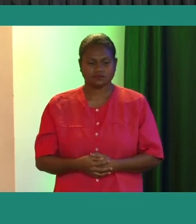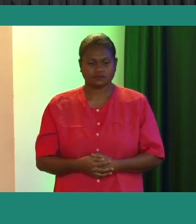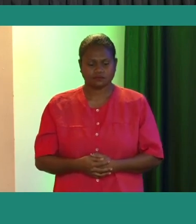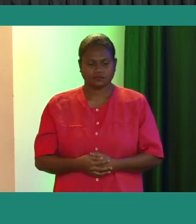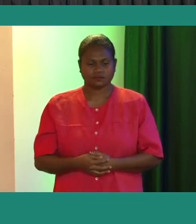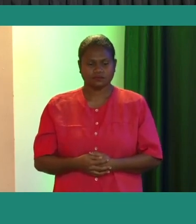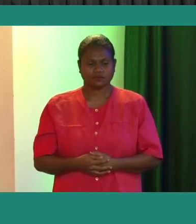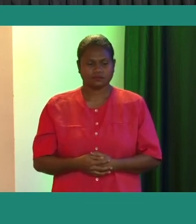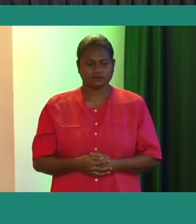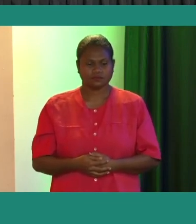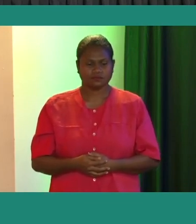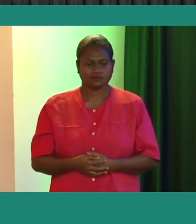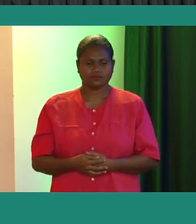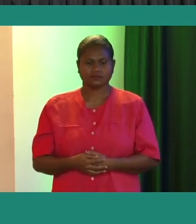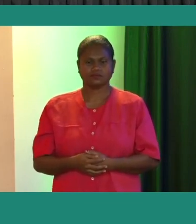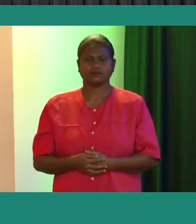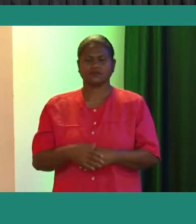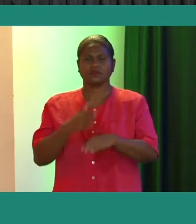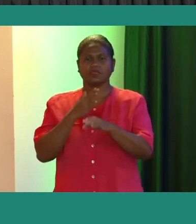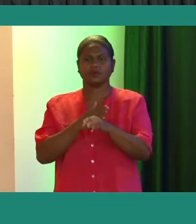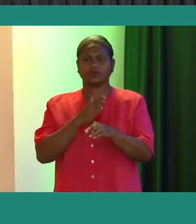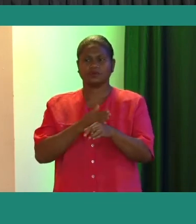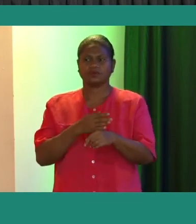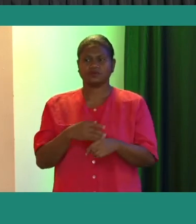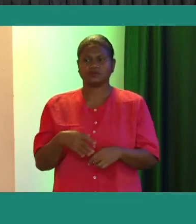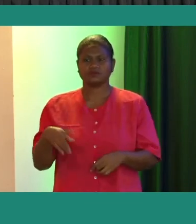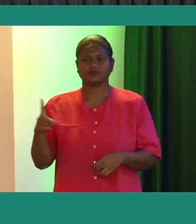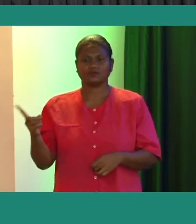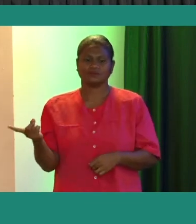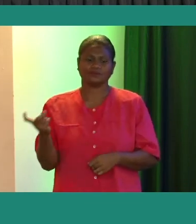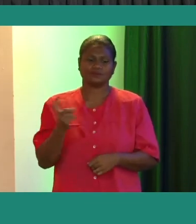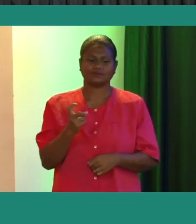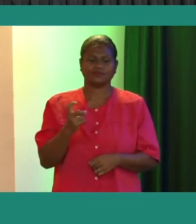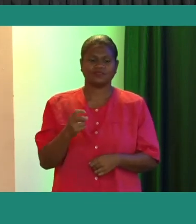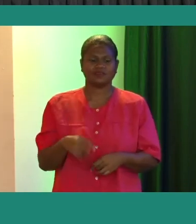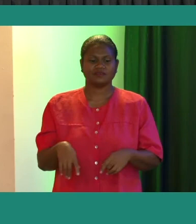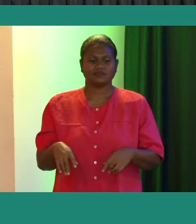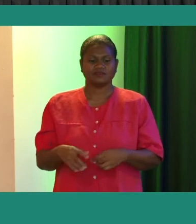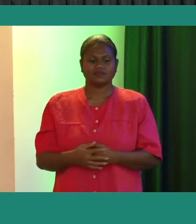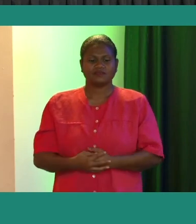towards adopting certain strategies.